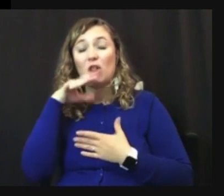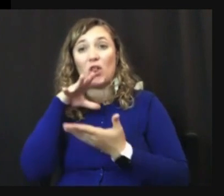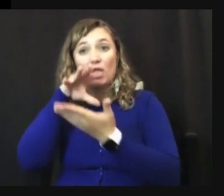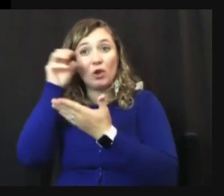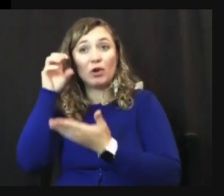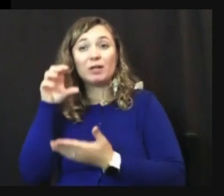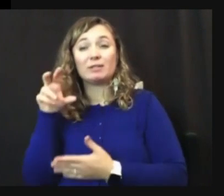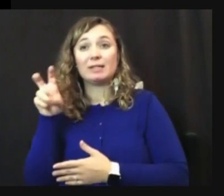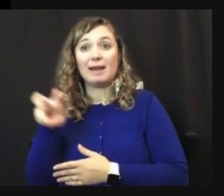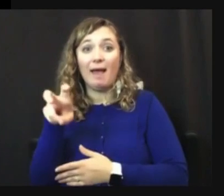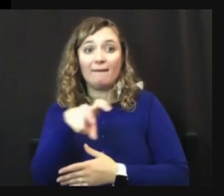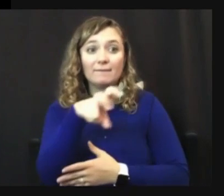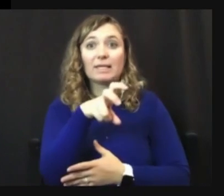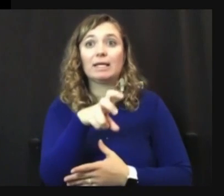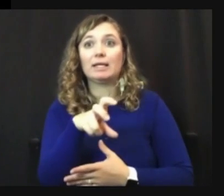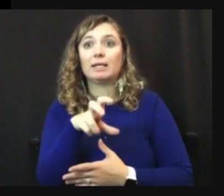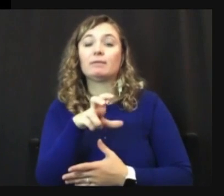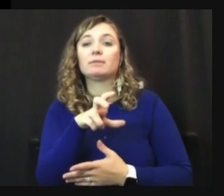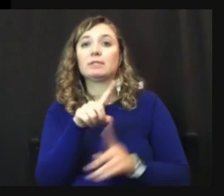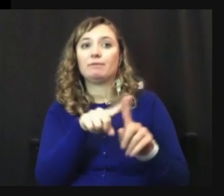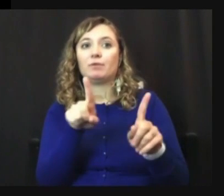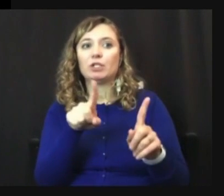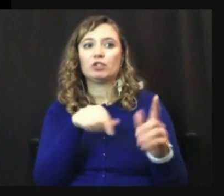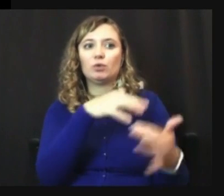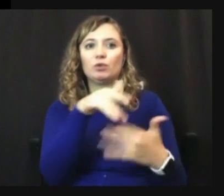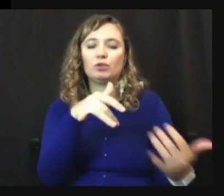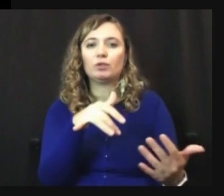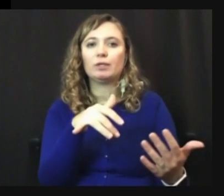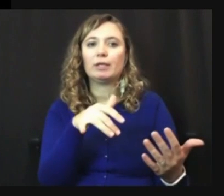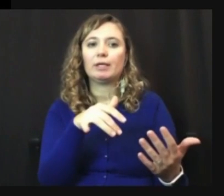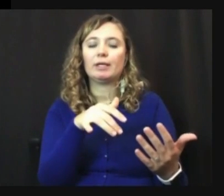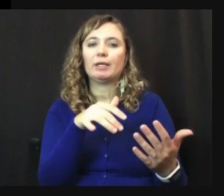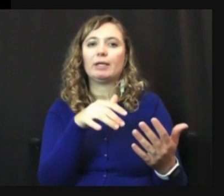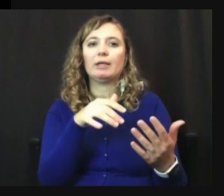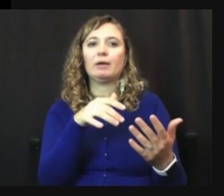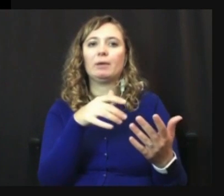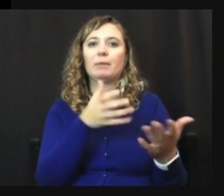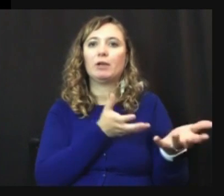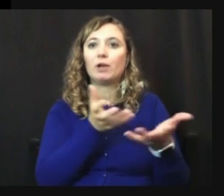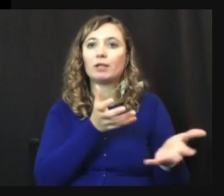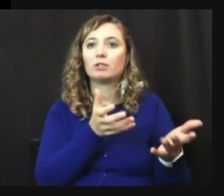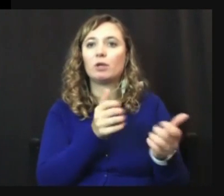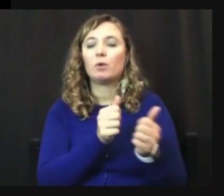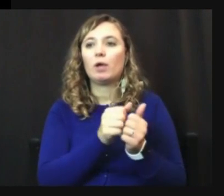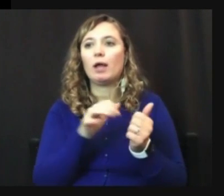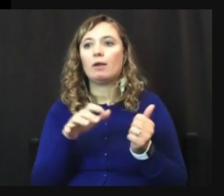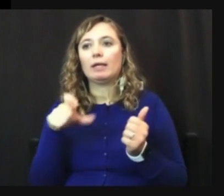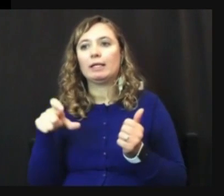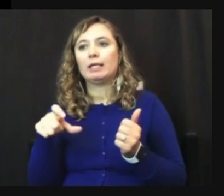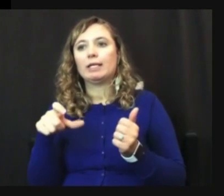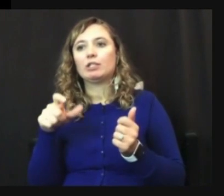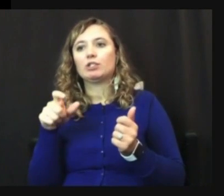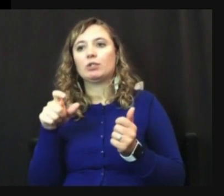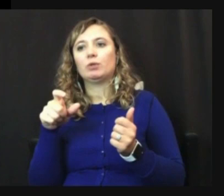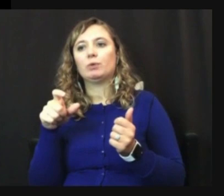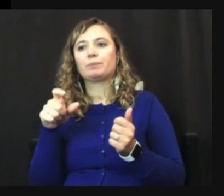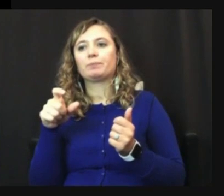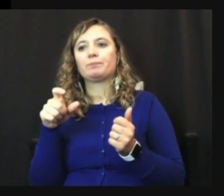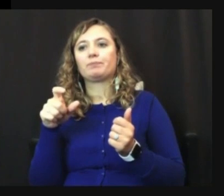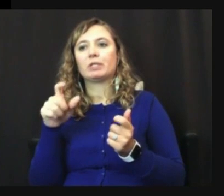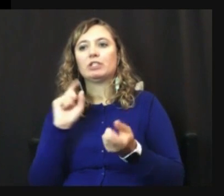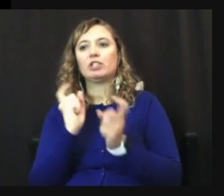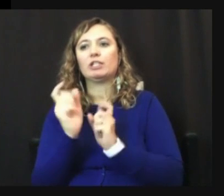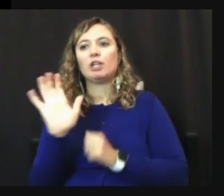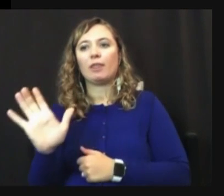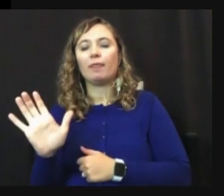expecting them to change their autistic presentation. And then difficulties